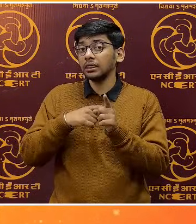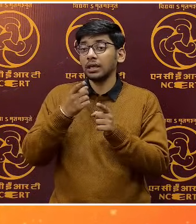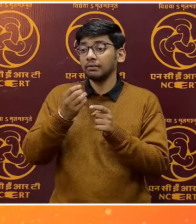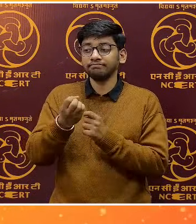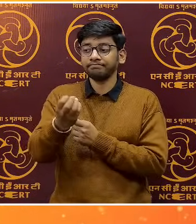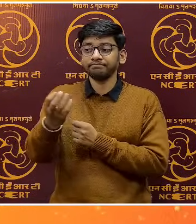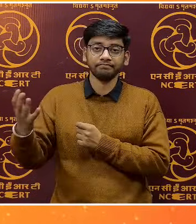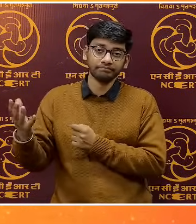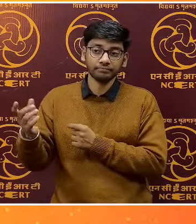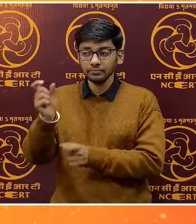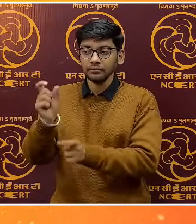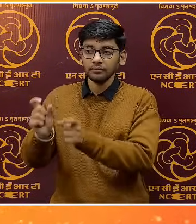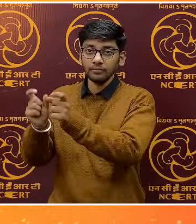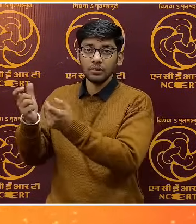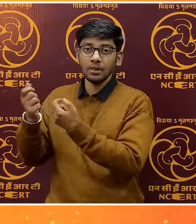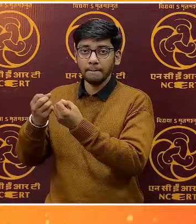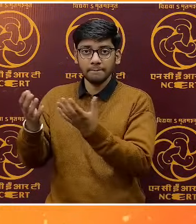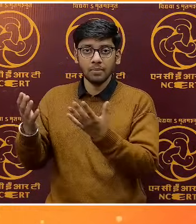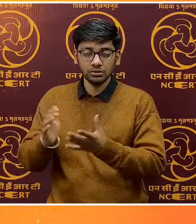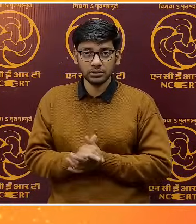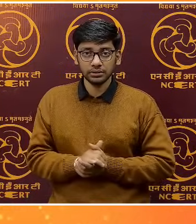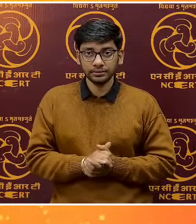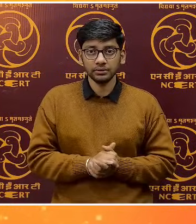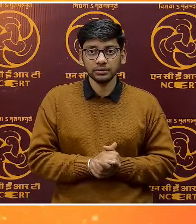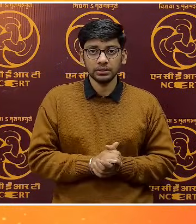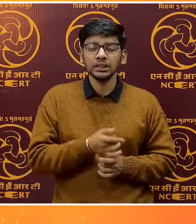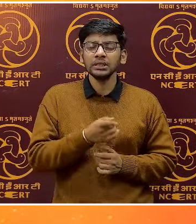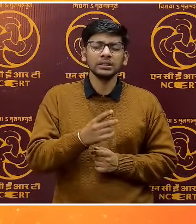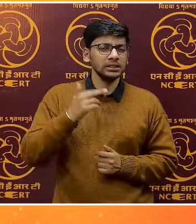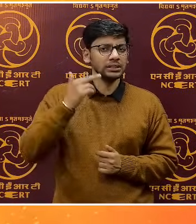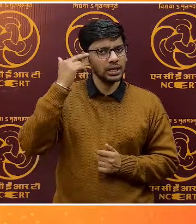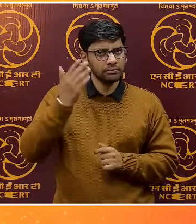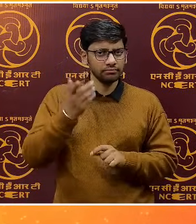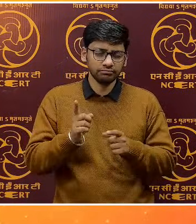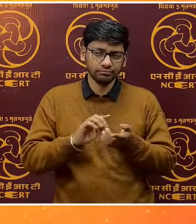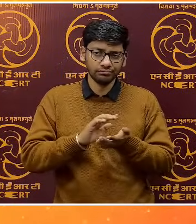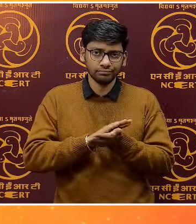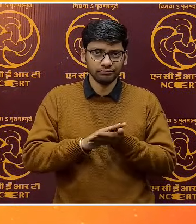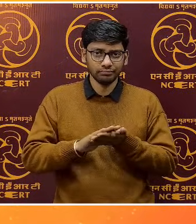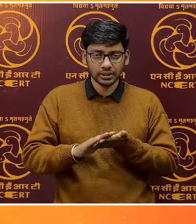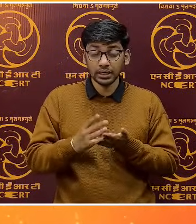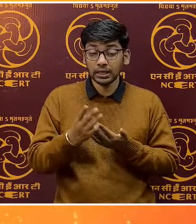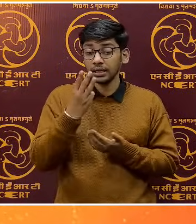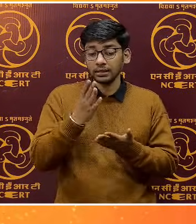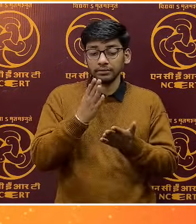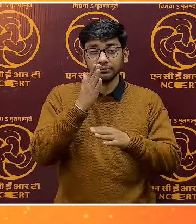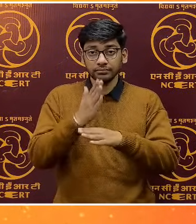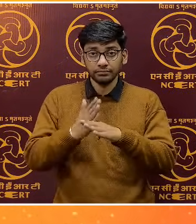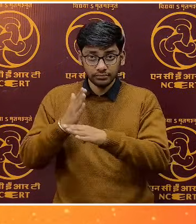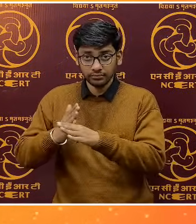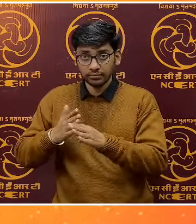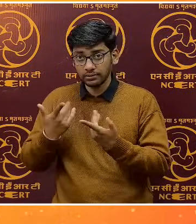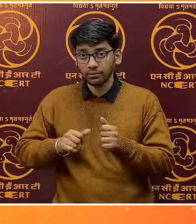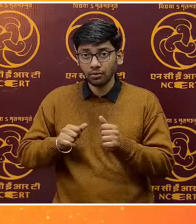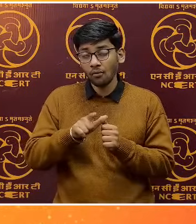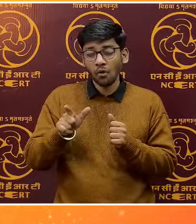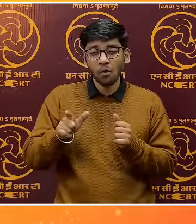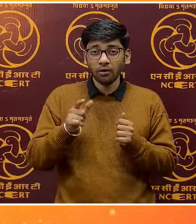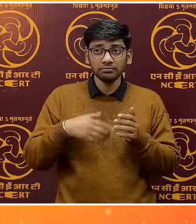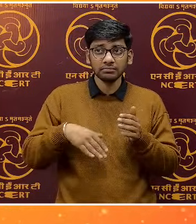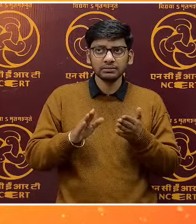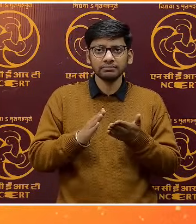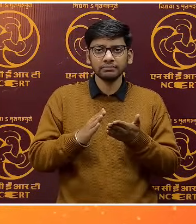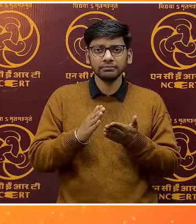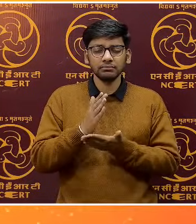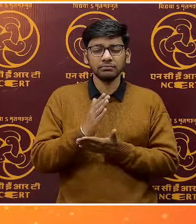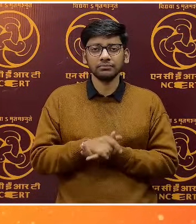address them, we use they. Okay, so we have done 3 parts for this, okay? You have all these remaining